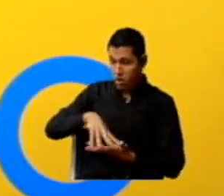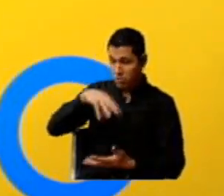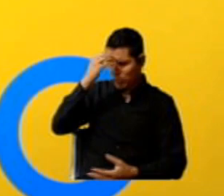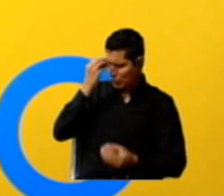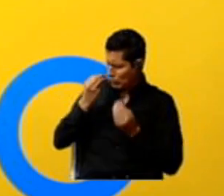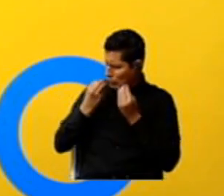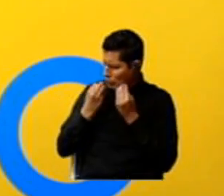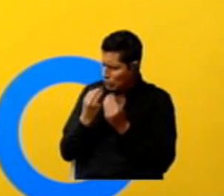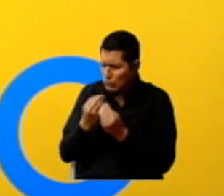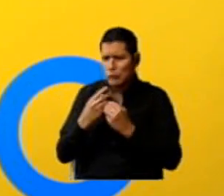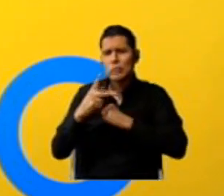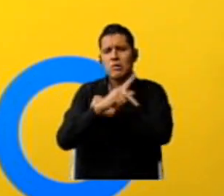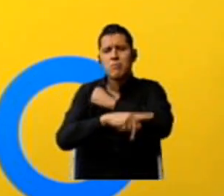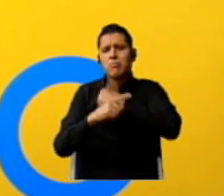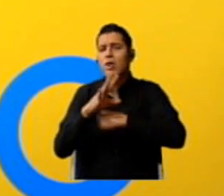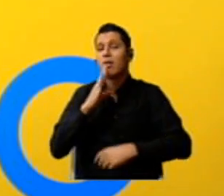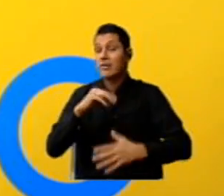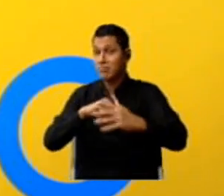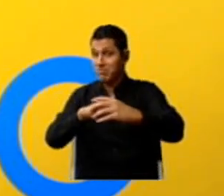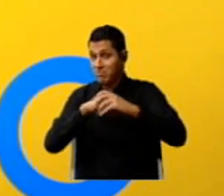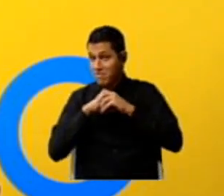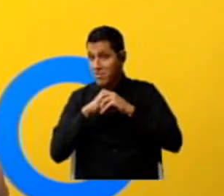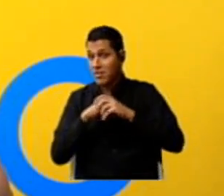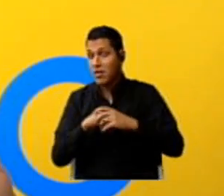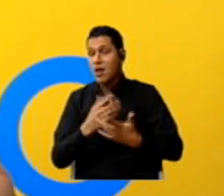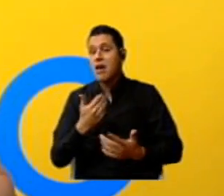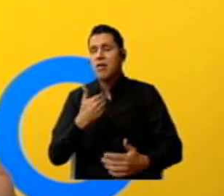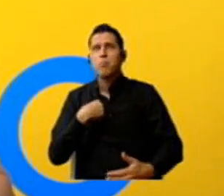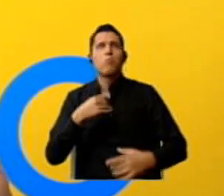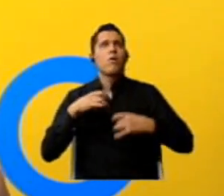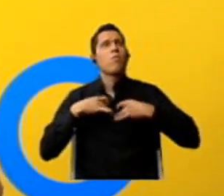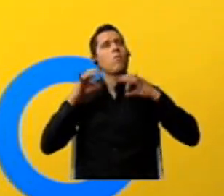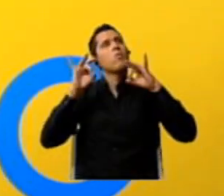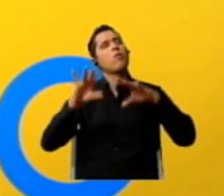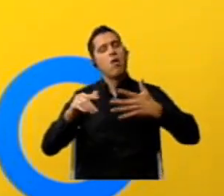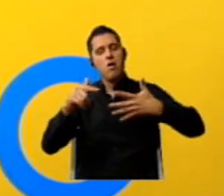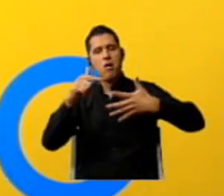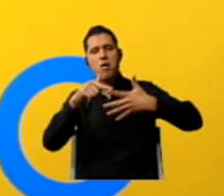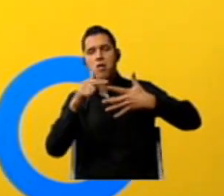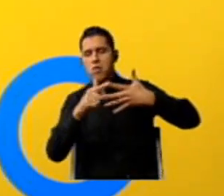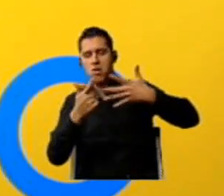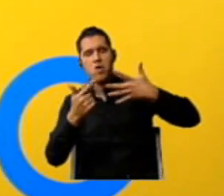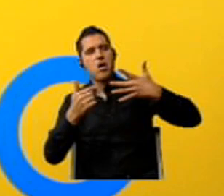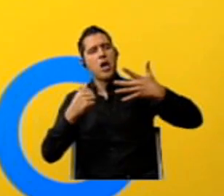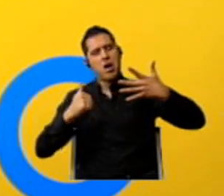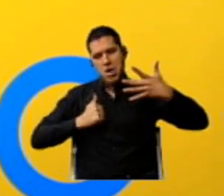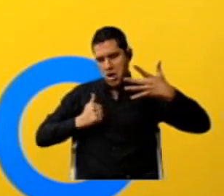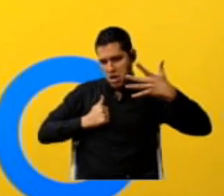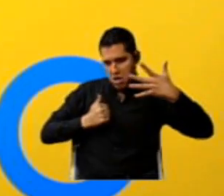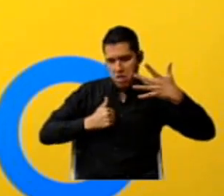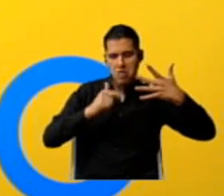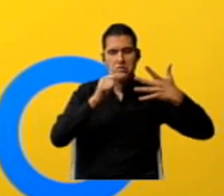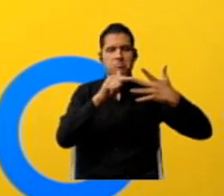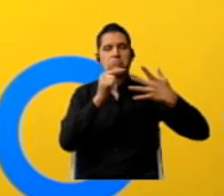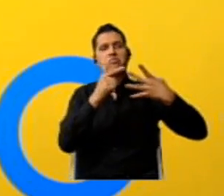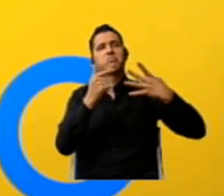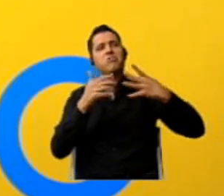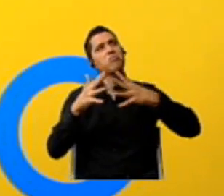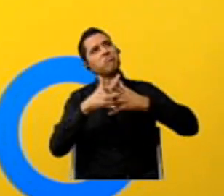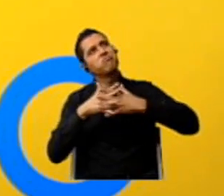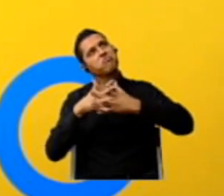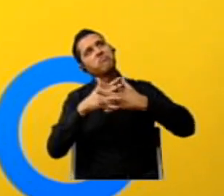English-speaking countries today. We had Australia, we got Canada, the